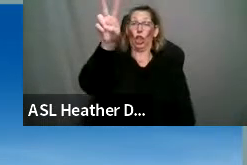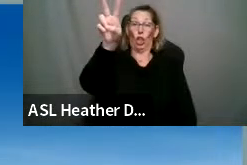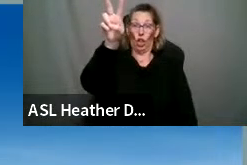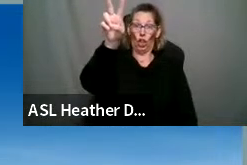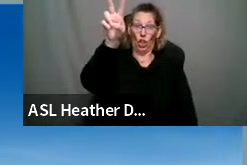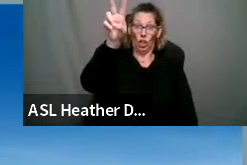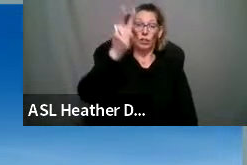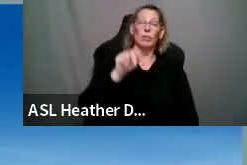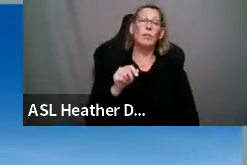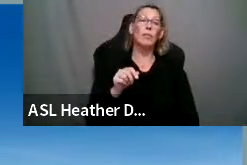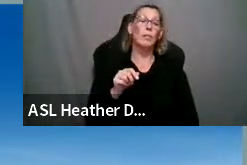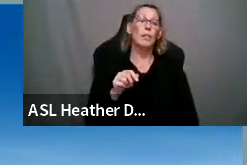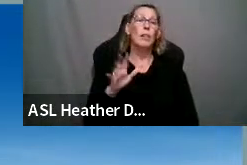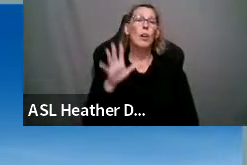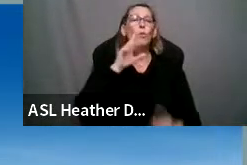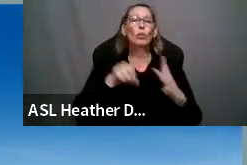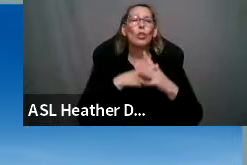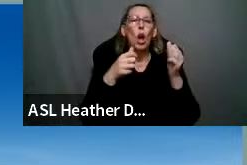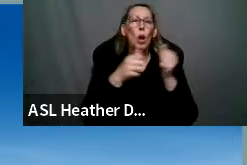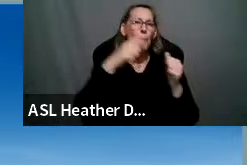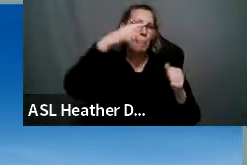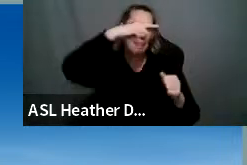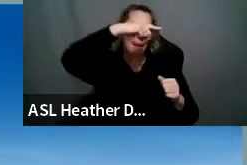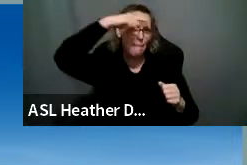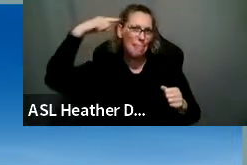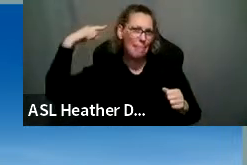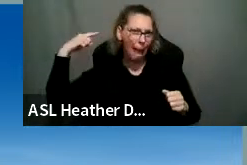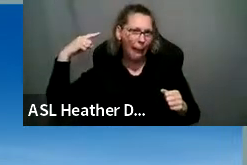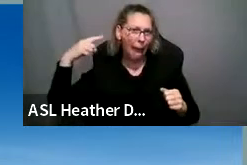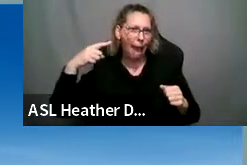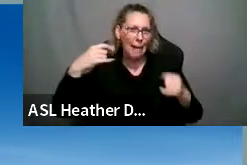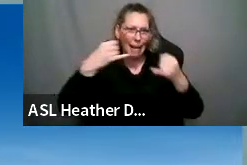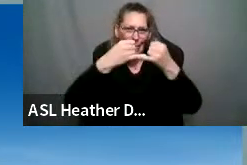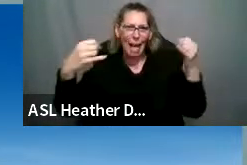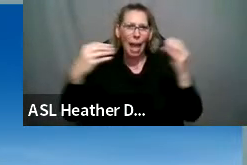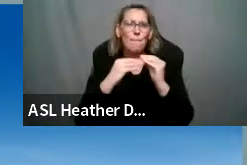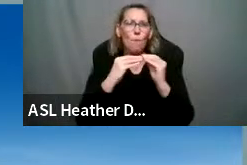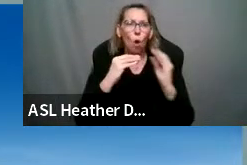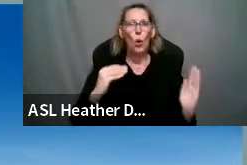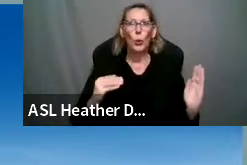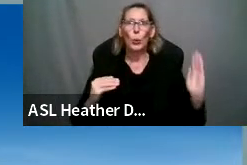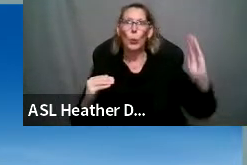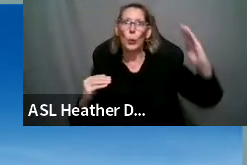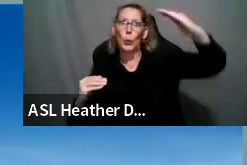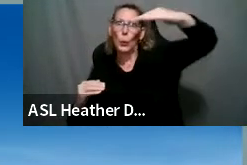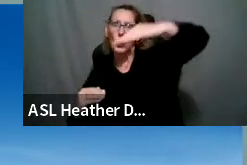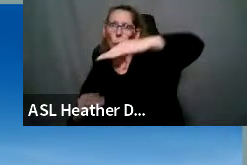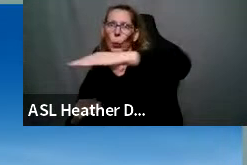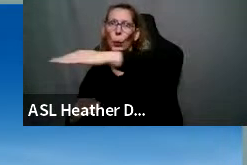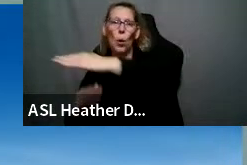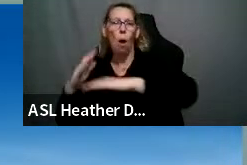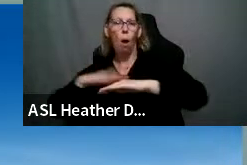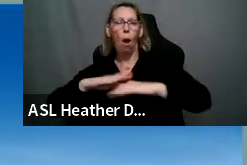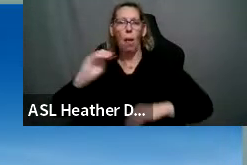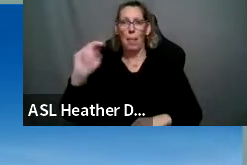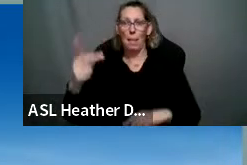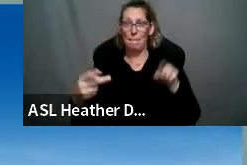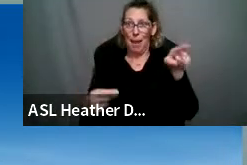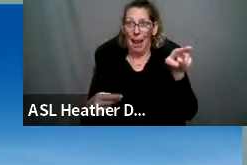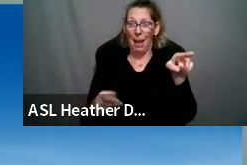will start with the black kind of hatched line. It's the most curvy of the lines that are on the map. That is